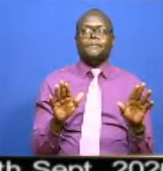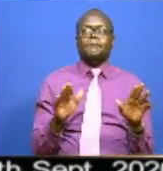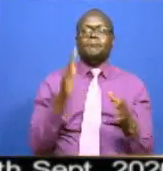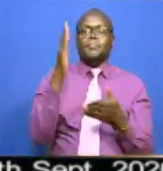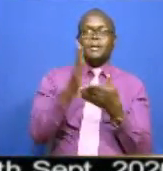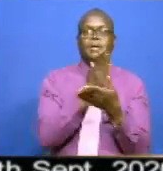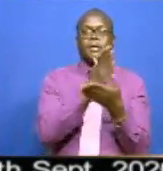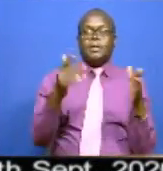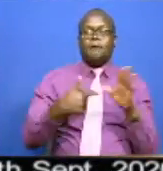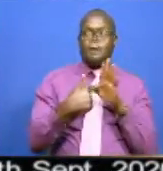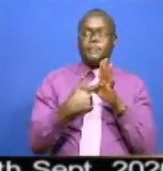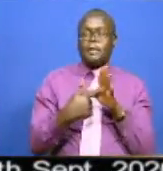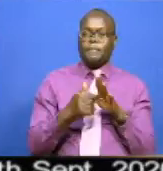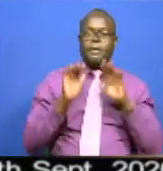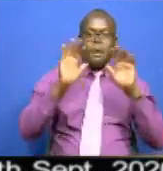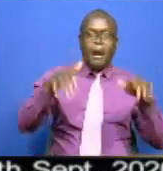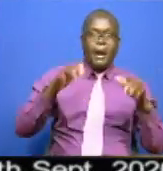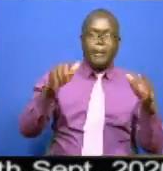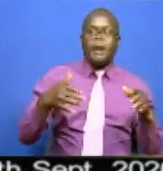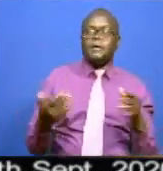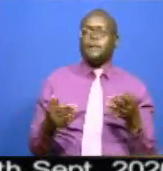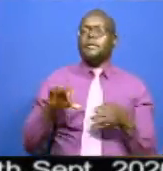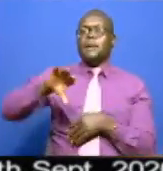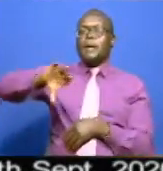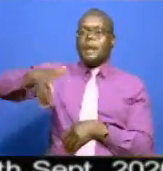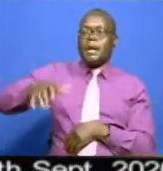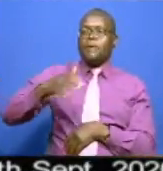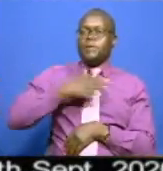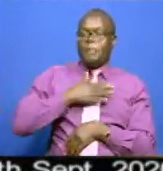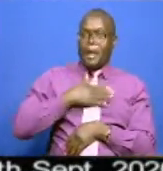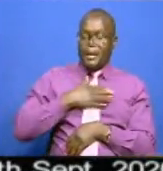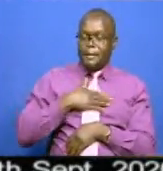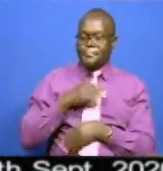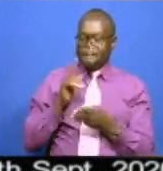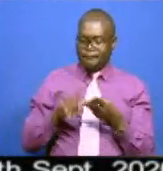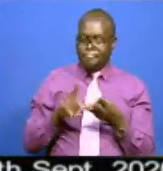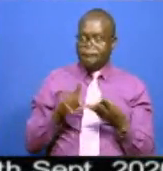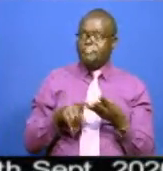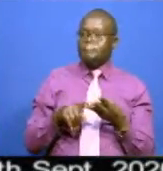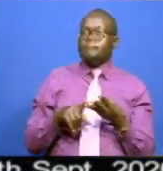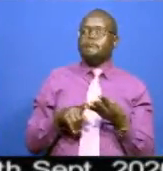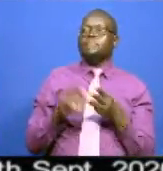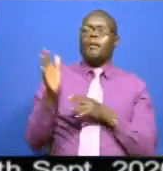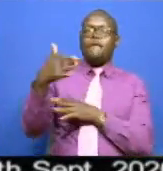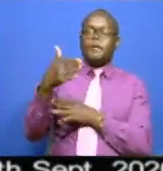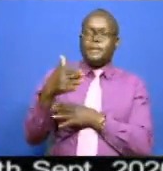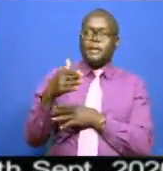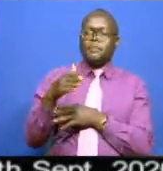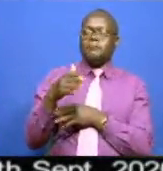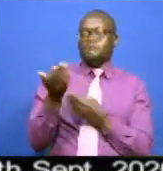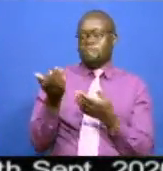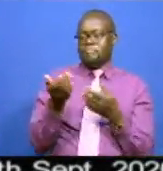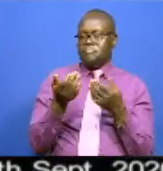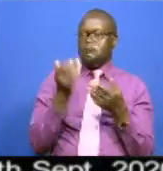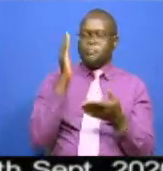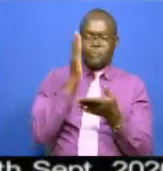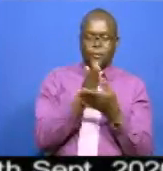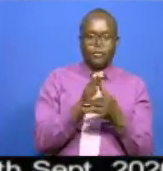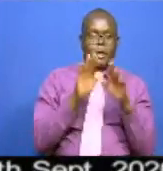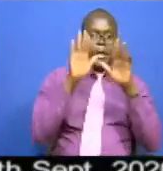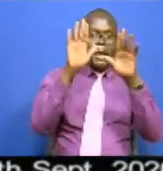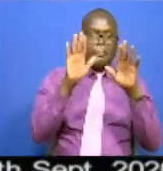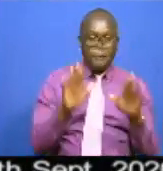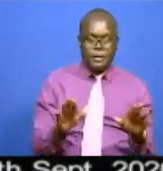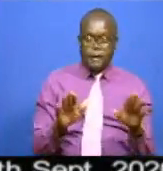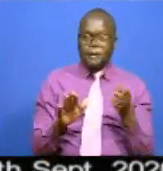sectors such as agriculture, for instance, in my county. They have ignored areas like fishing, which is very, very crucial.